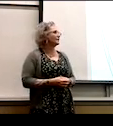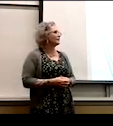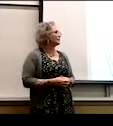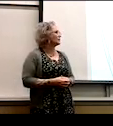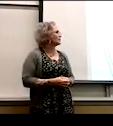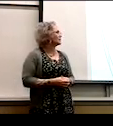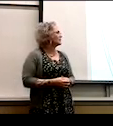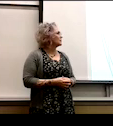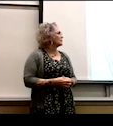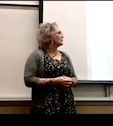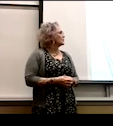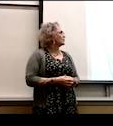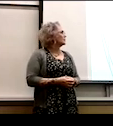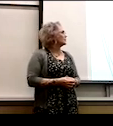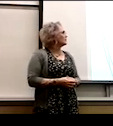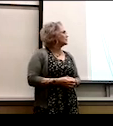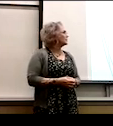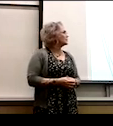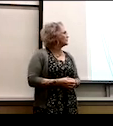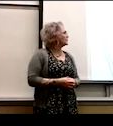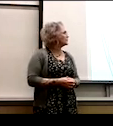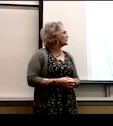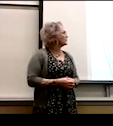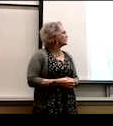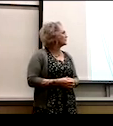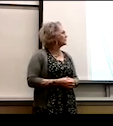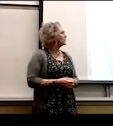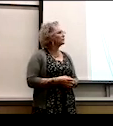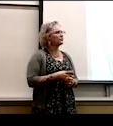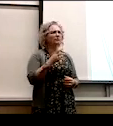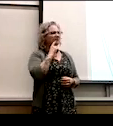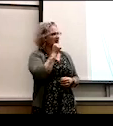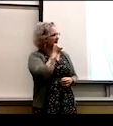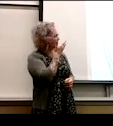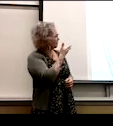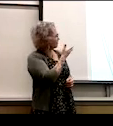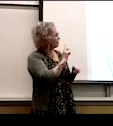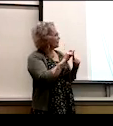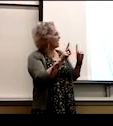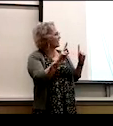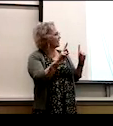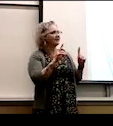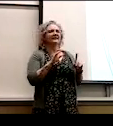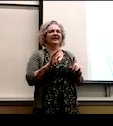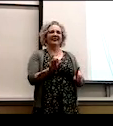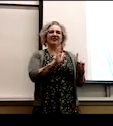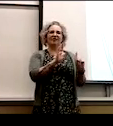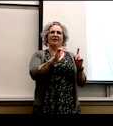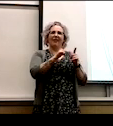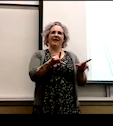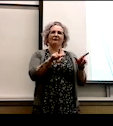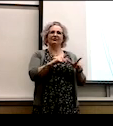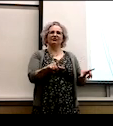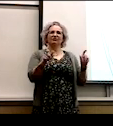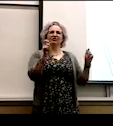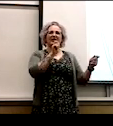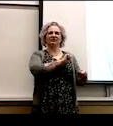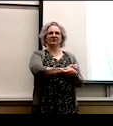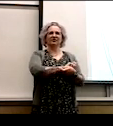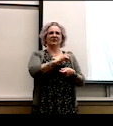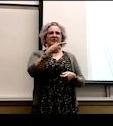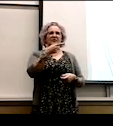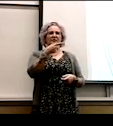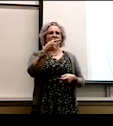Another feature, don't have it here, is the language changes. Maybe it's on another slide. It's called